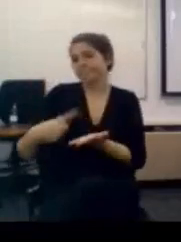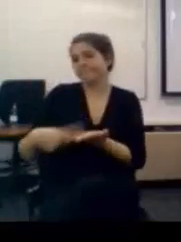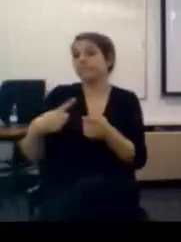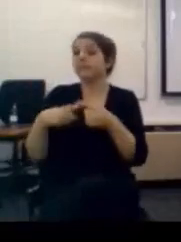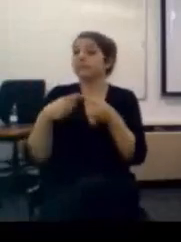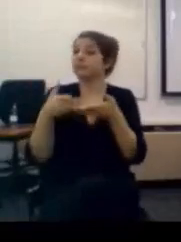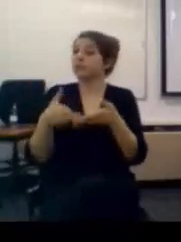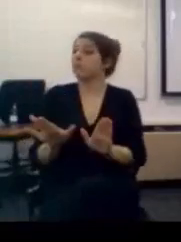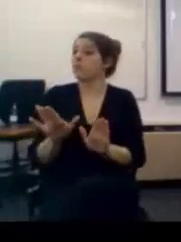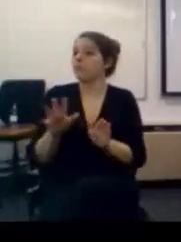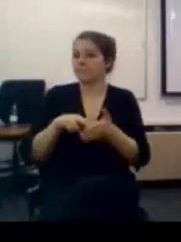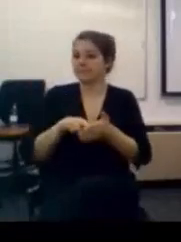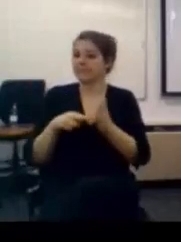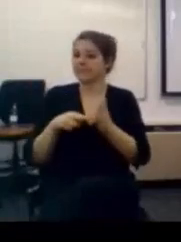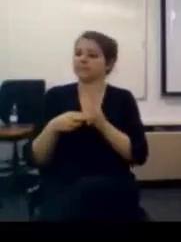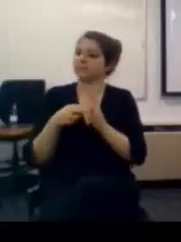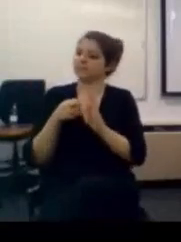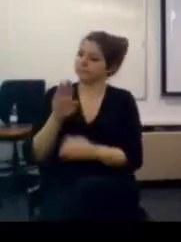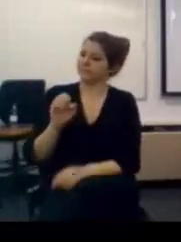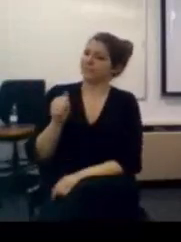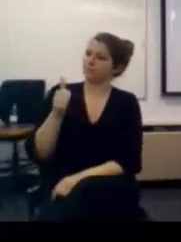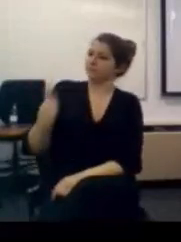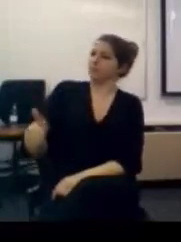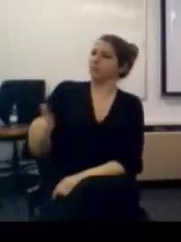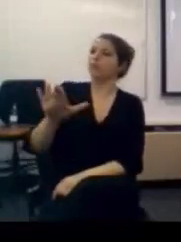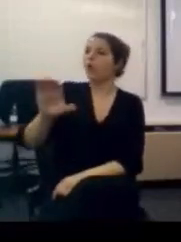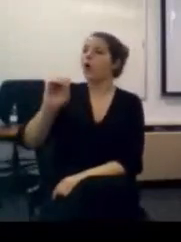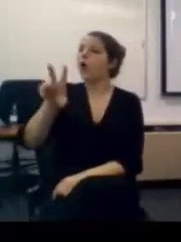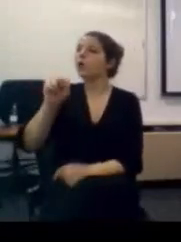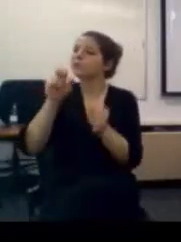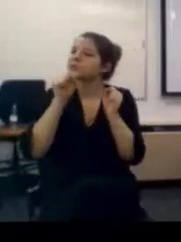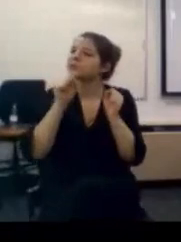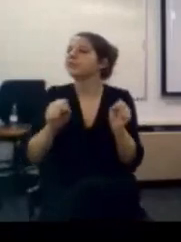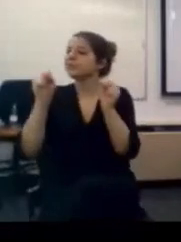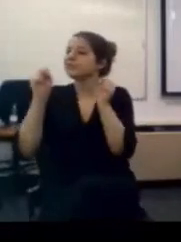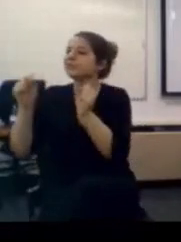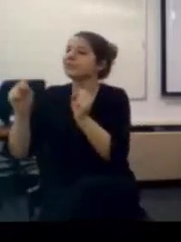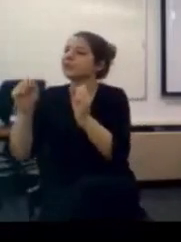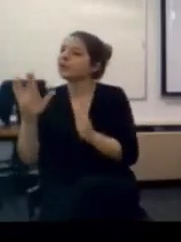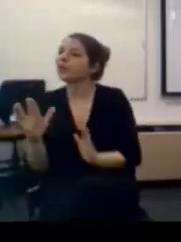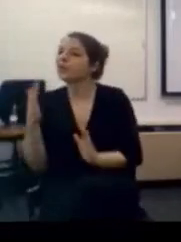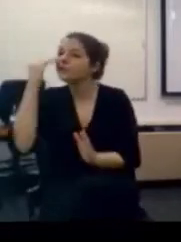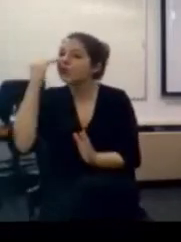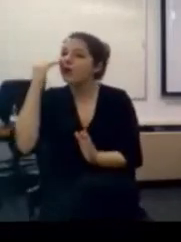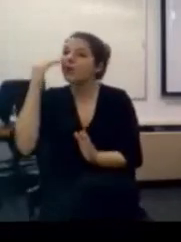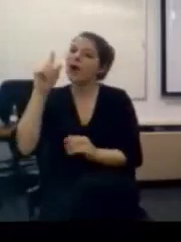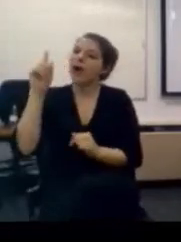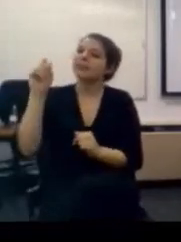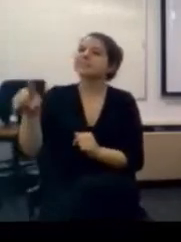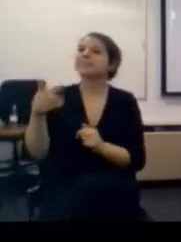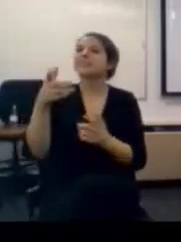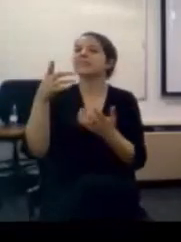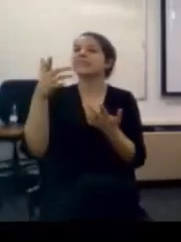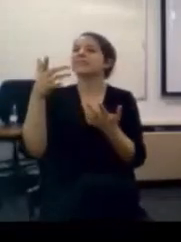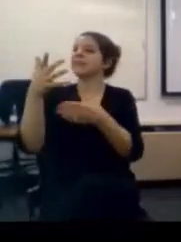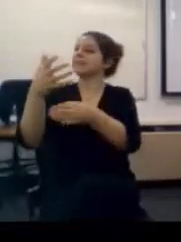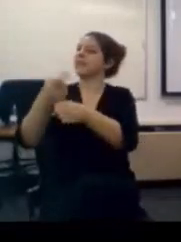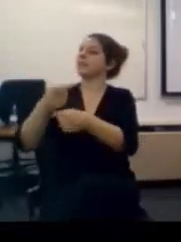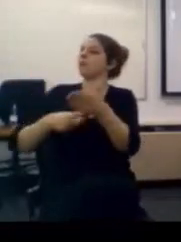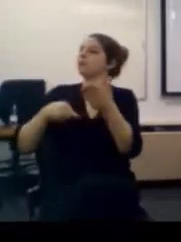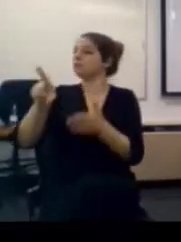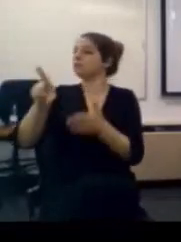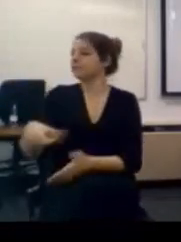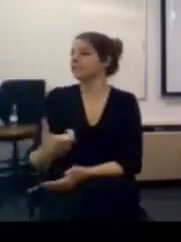self-advocacy means, but in general, it means being your own cheerleader and asking for